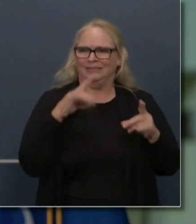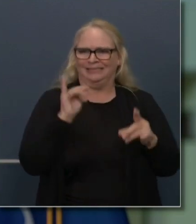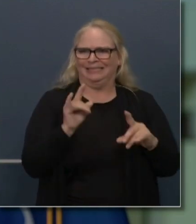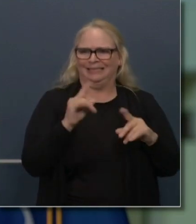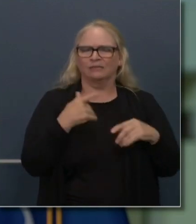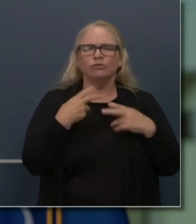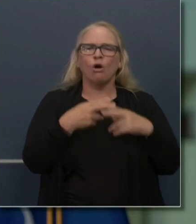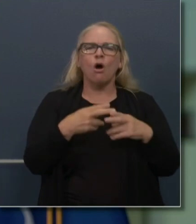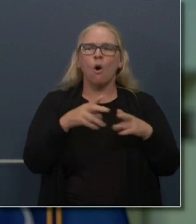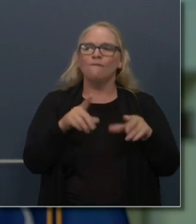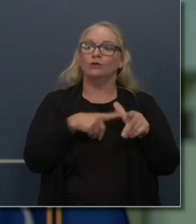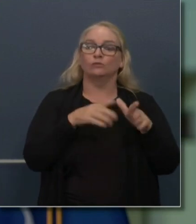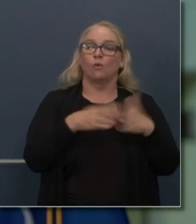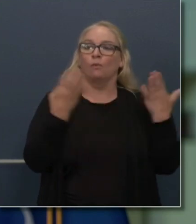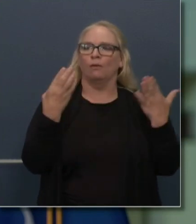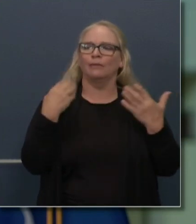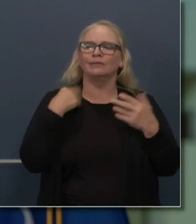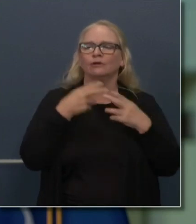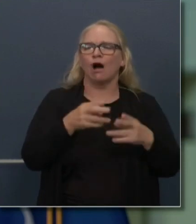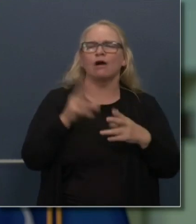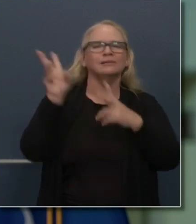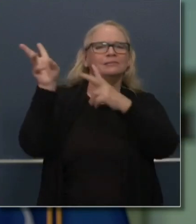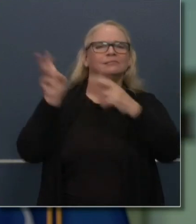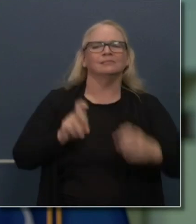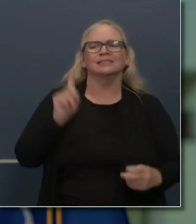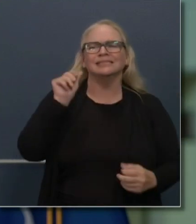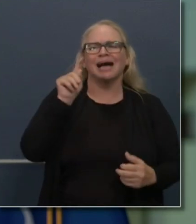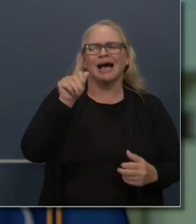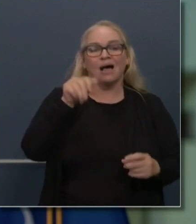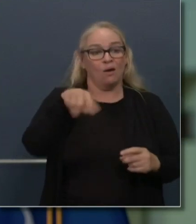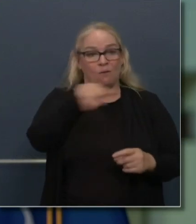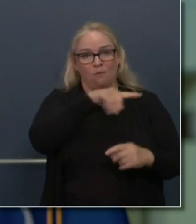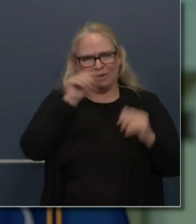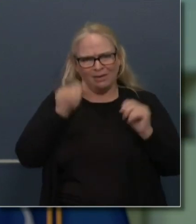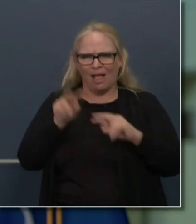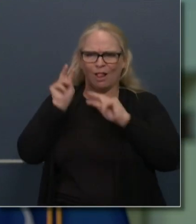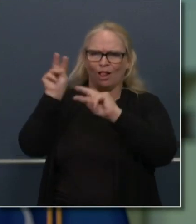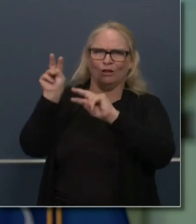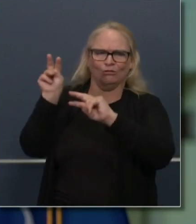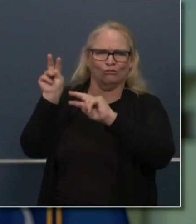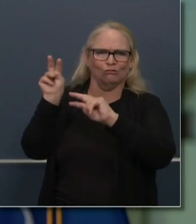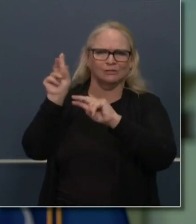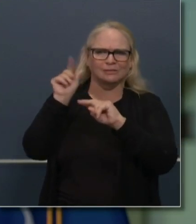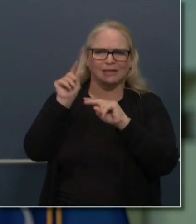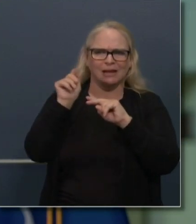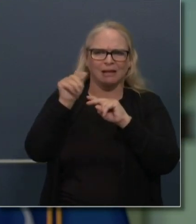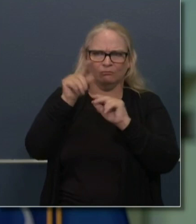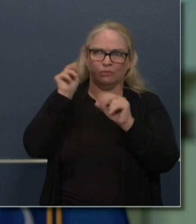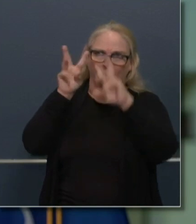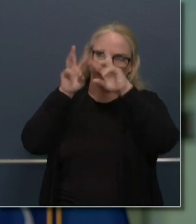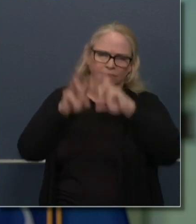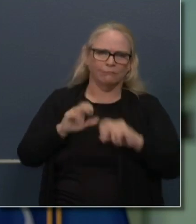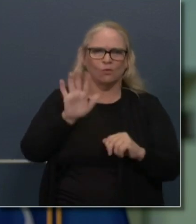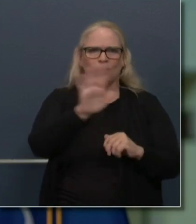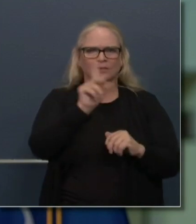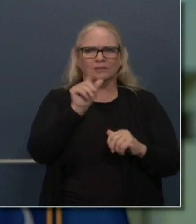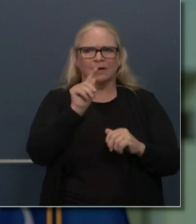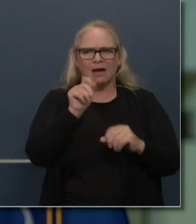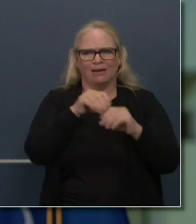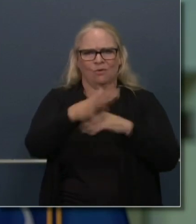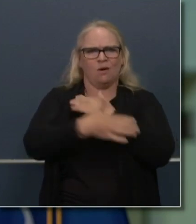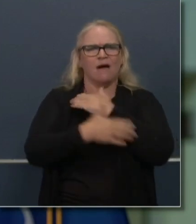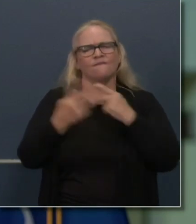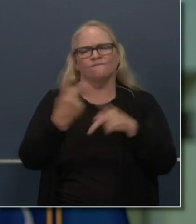machine-readable, downloadable data that people can mash up and they can work through their own criteria of thinking in order